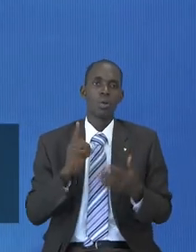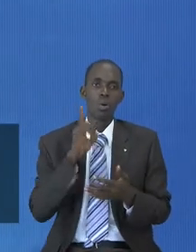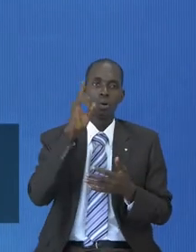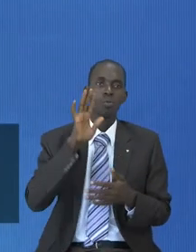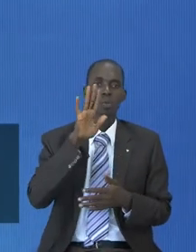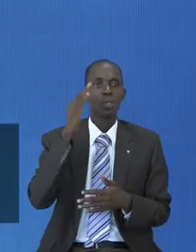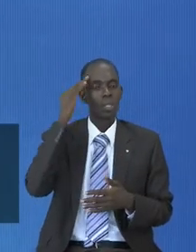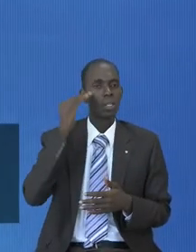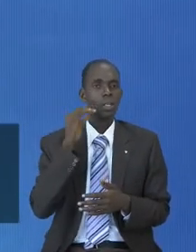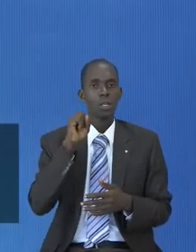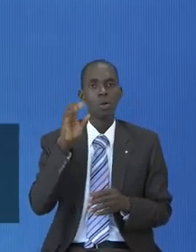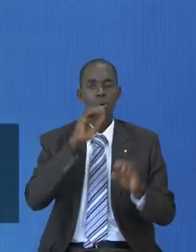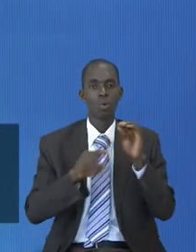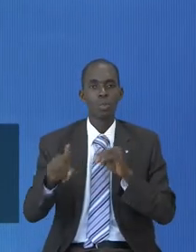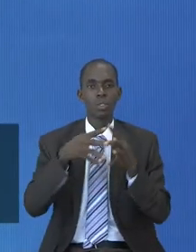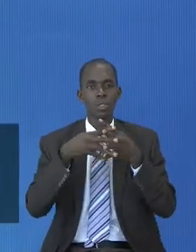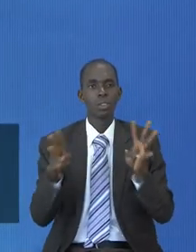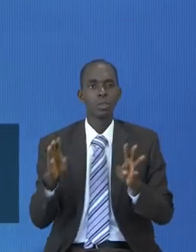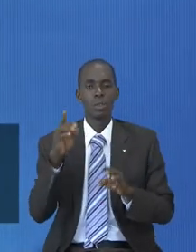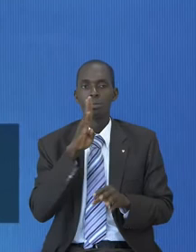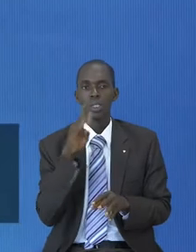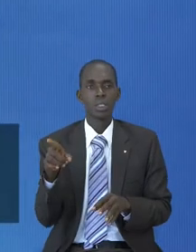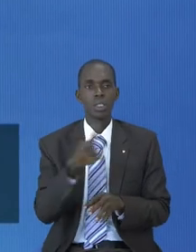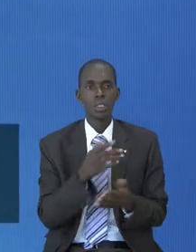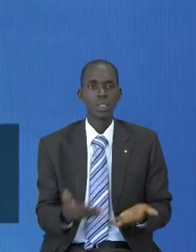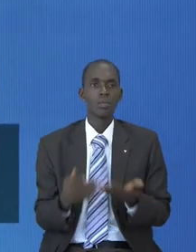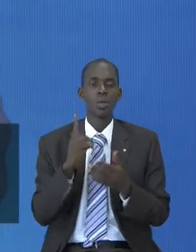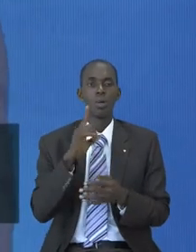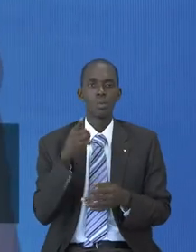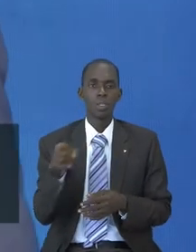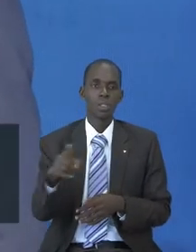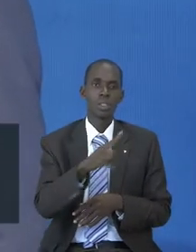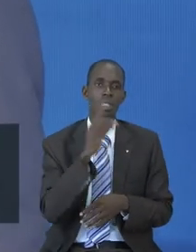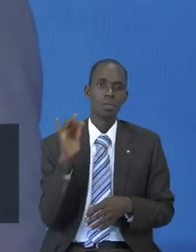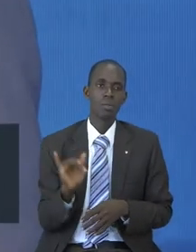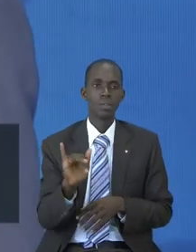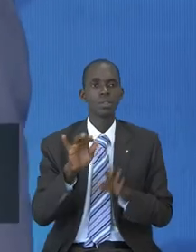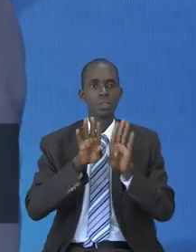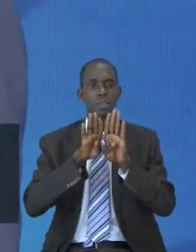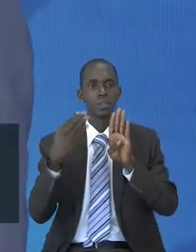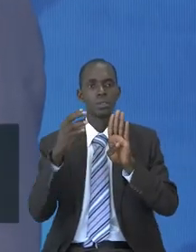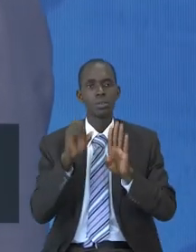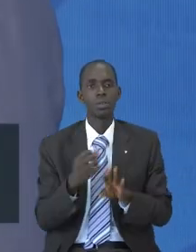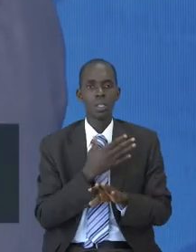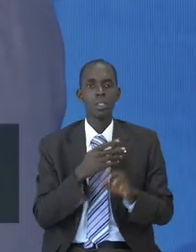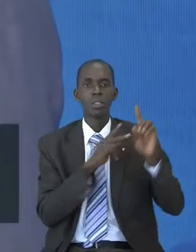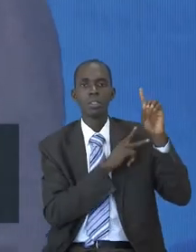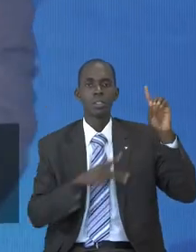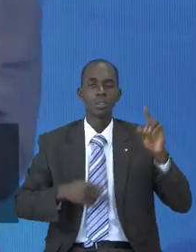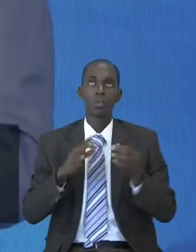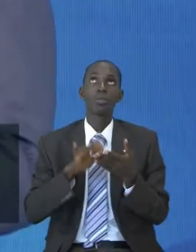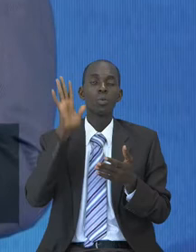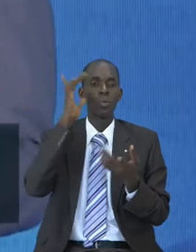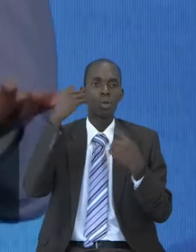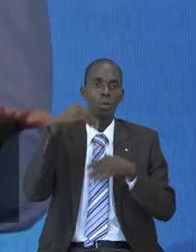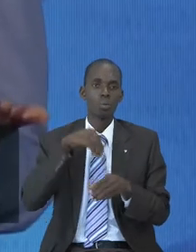gates, and be ye lift up, ye everlasting doors, and the King of glory shall come in. In